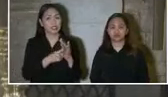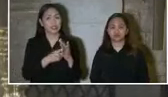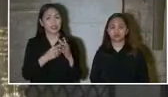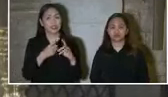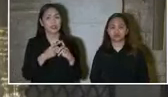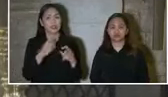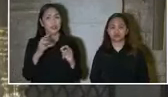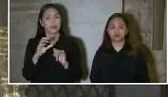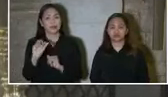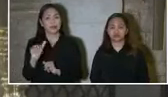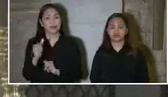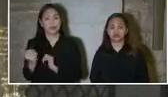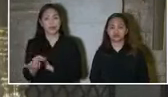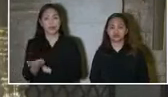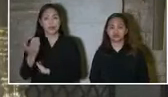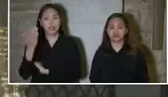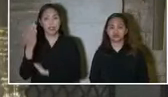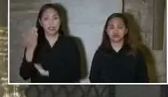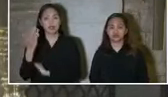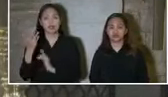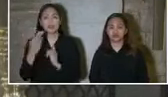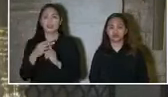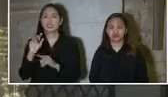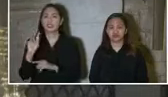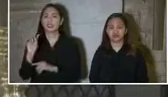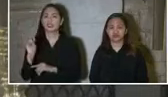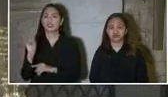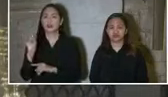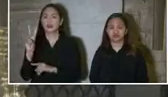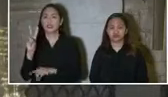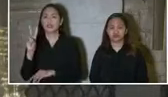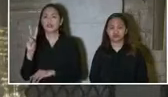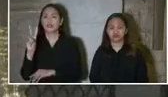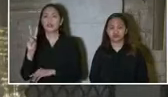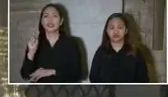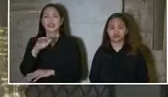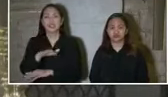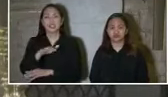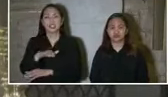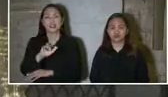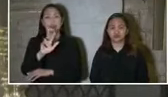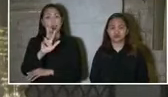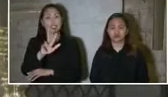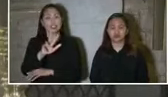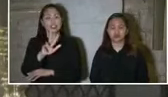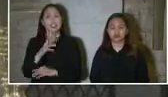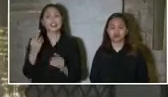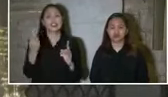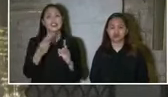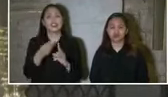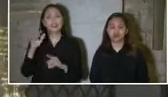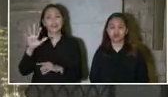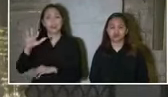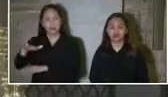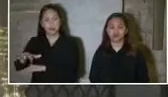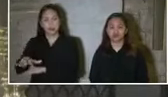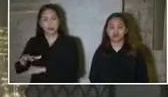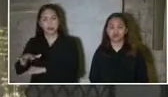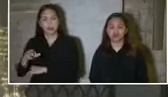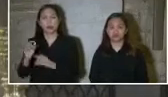a.m. to 12 noon, and in the afternoon from 3 p.m. to 5 p.m. It will be a